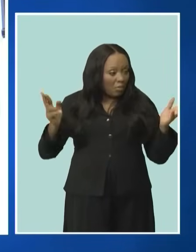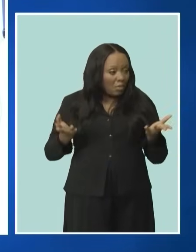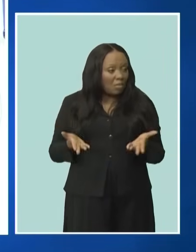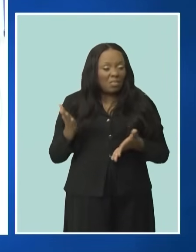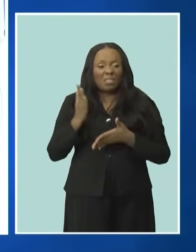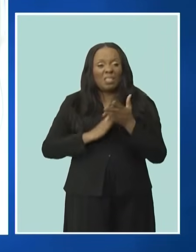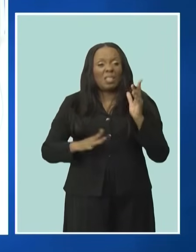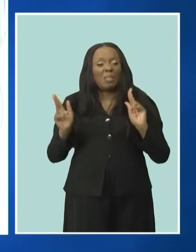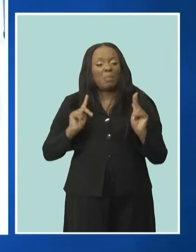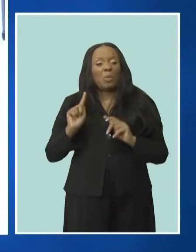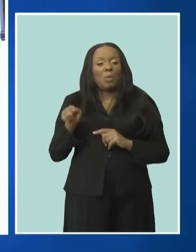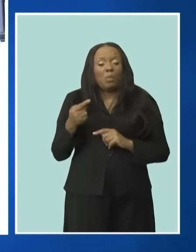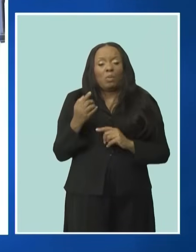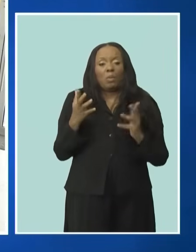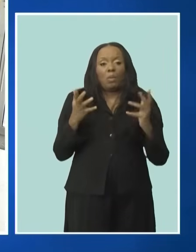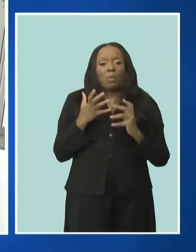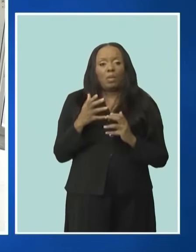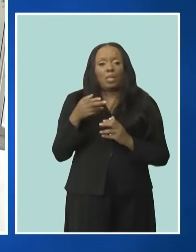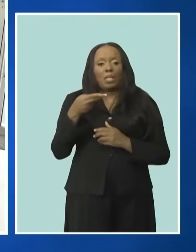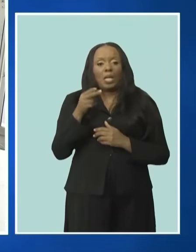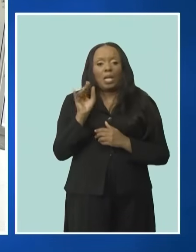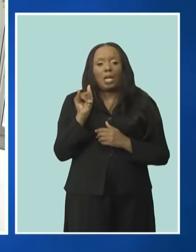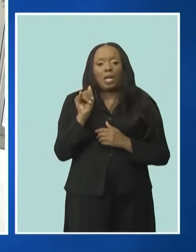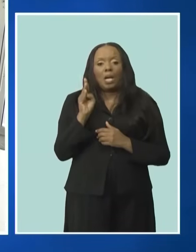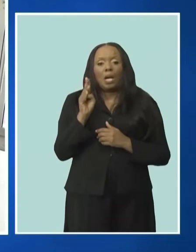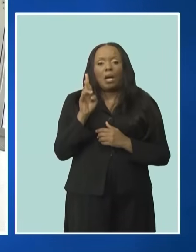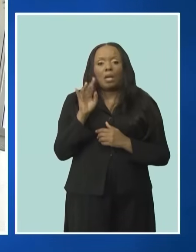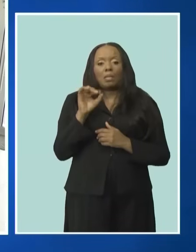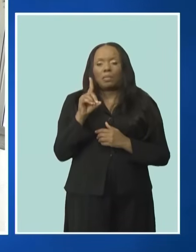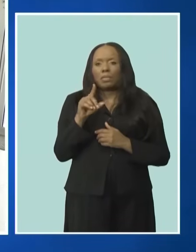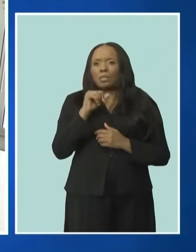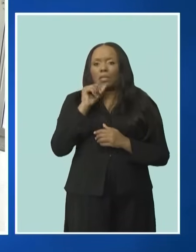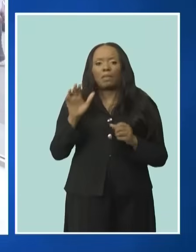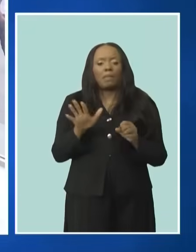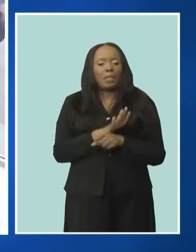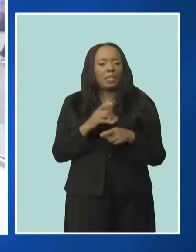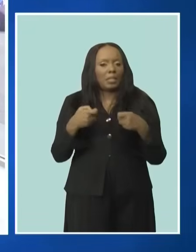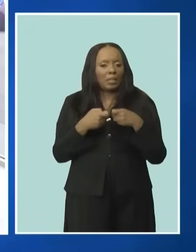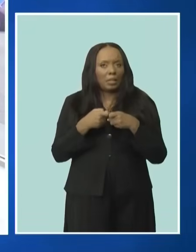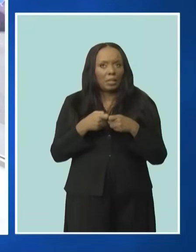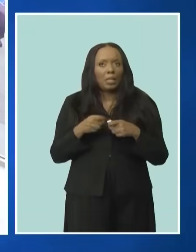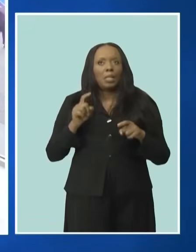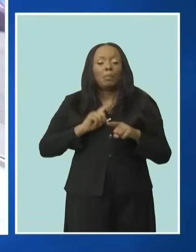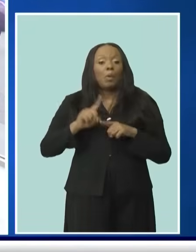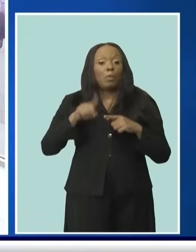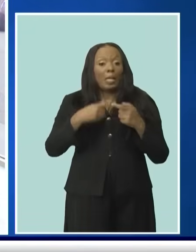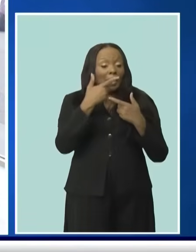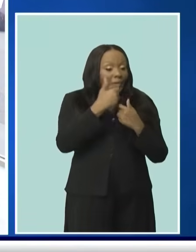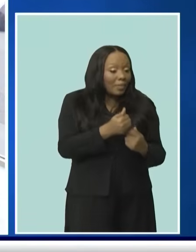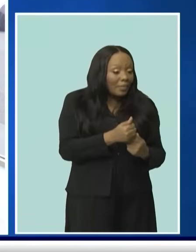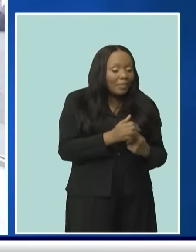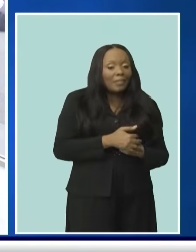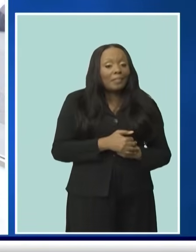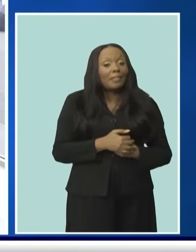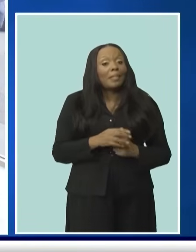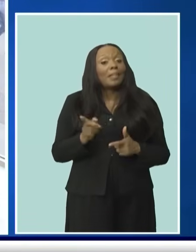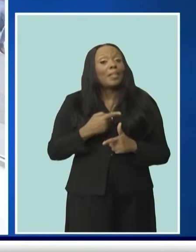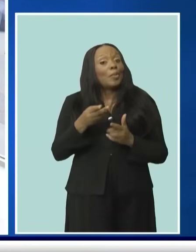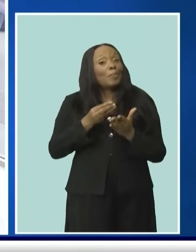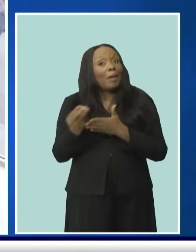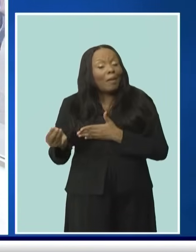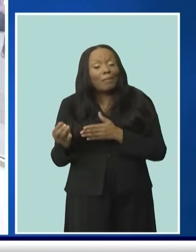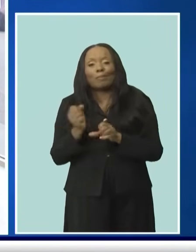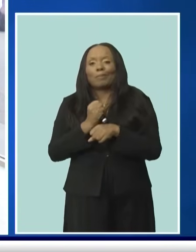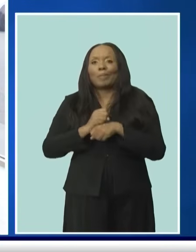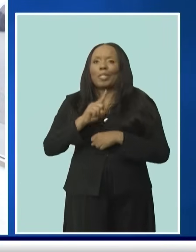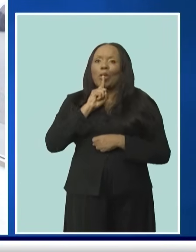pool with just a hybrid, right, at the start. But from the moment you're interested to the moment that you drive away, we do everything we can to ensure